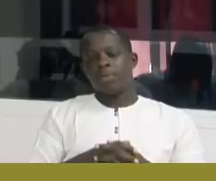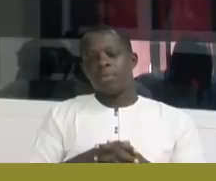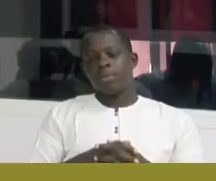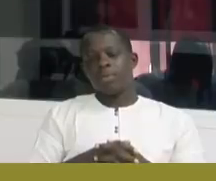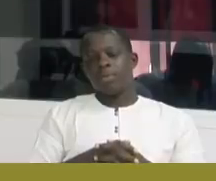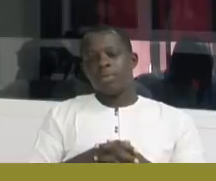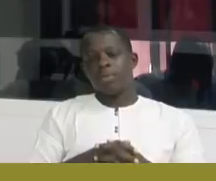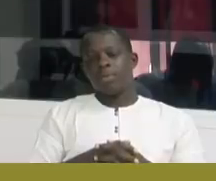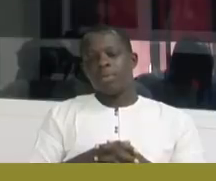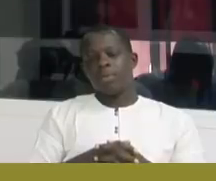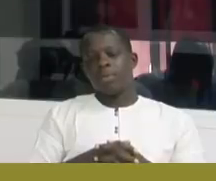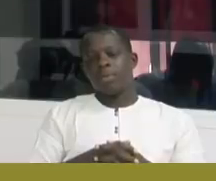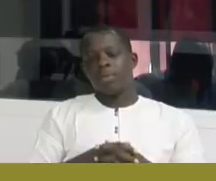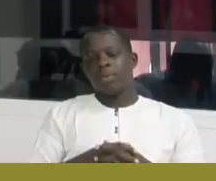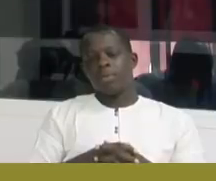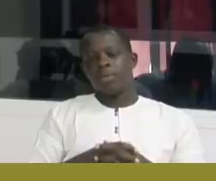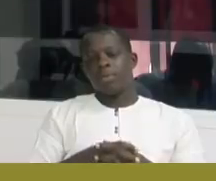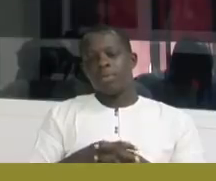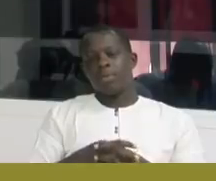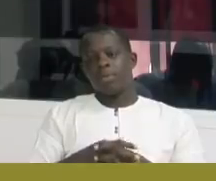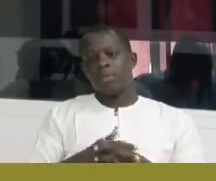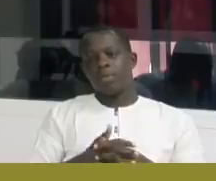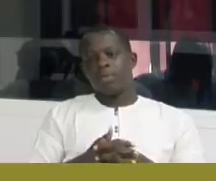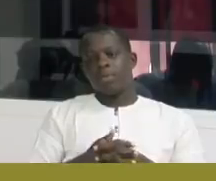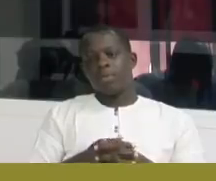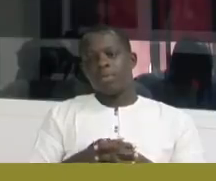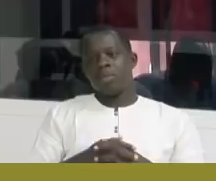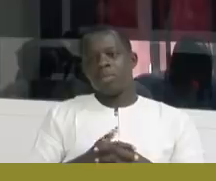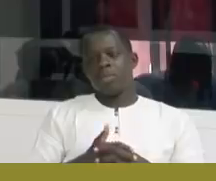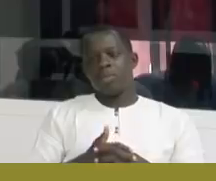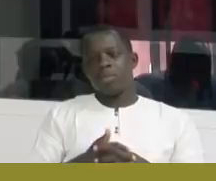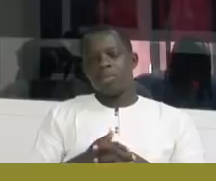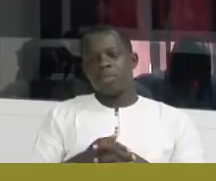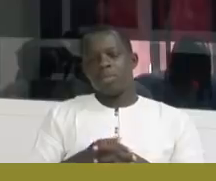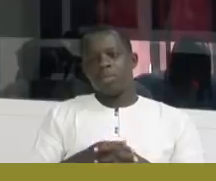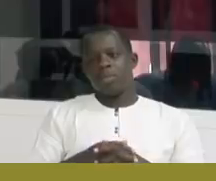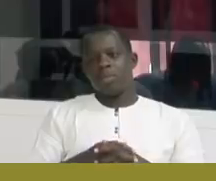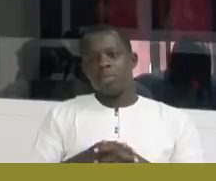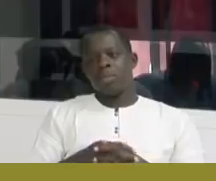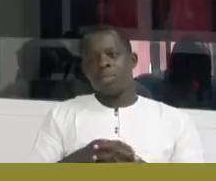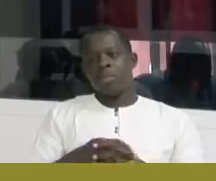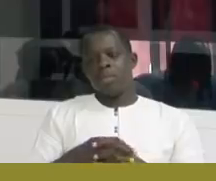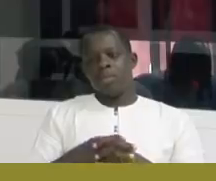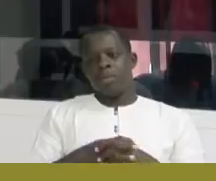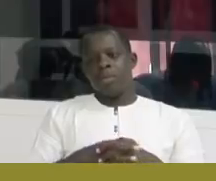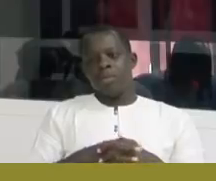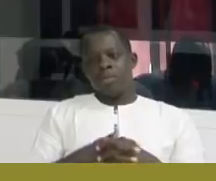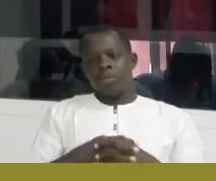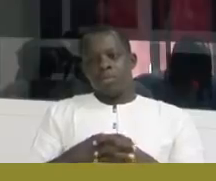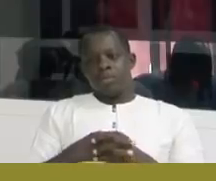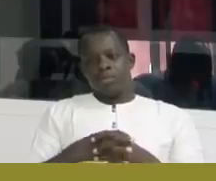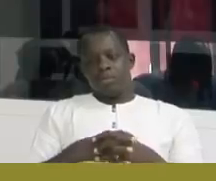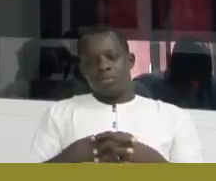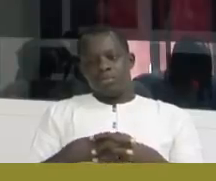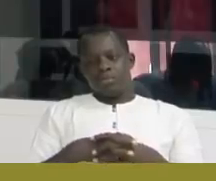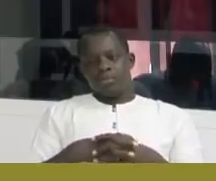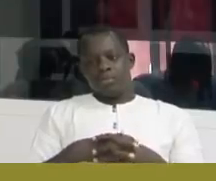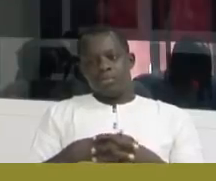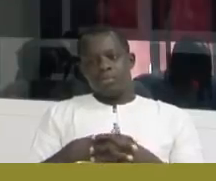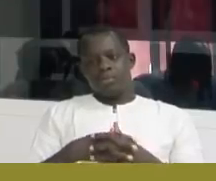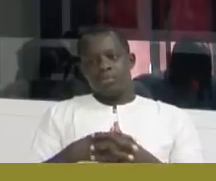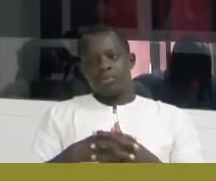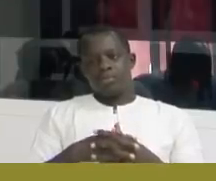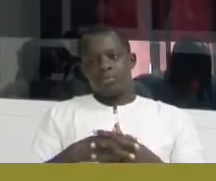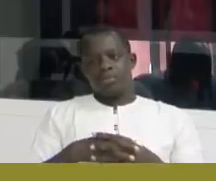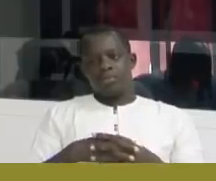risk giving one again. But we would make our best effort to complete. If we can't, we can